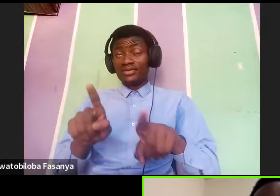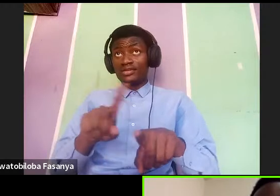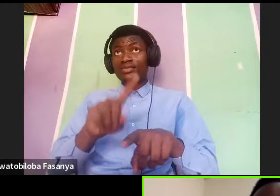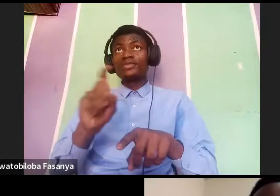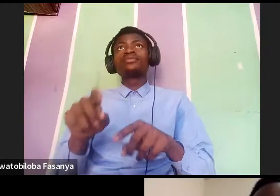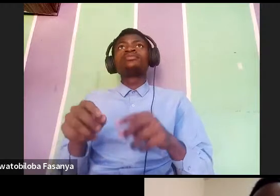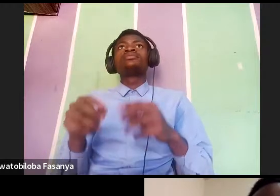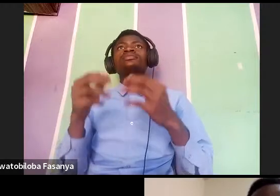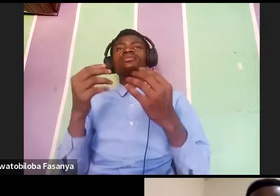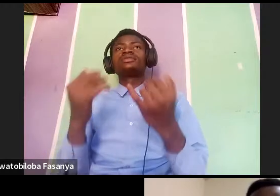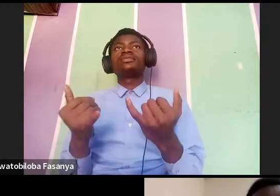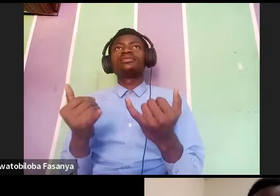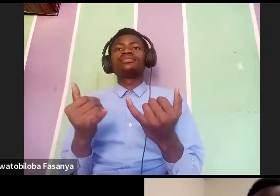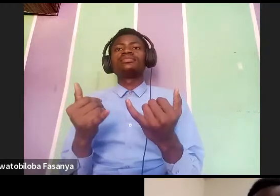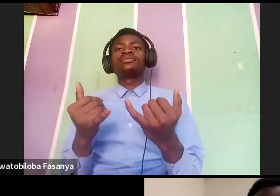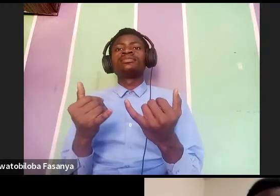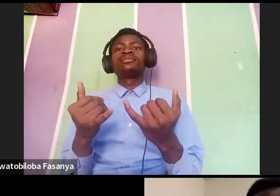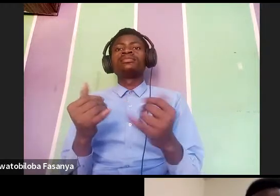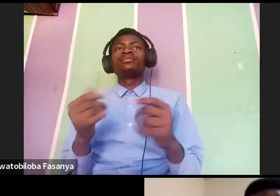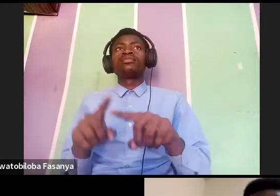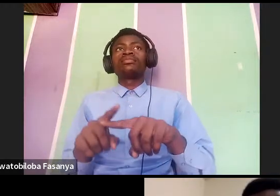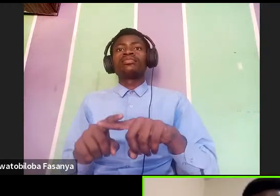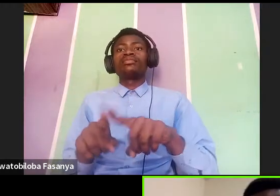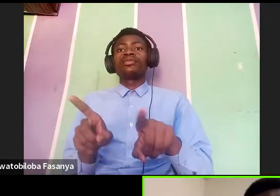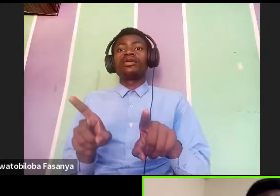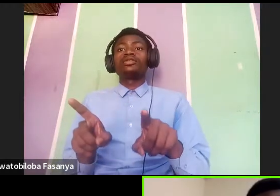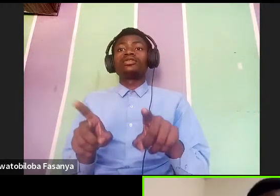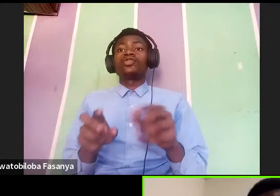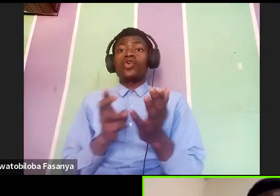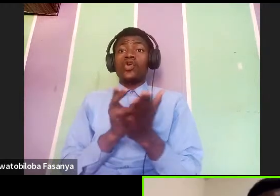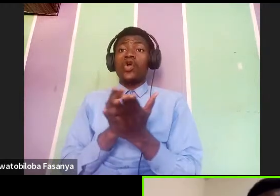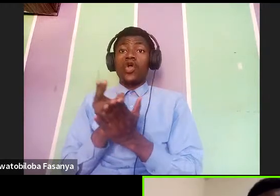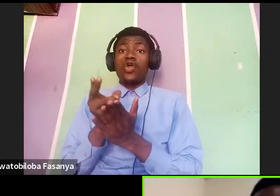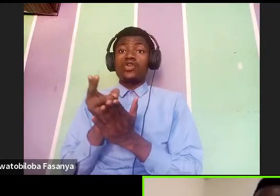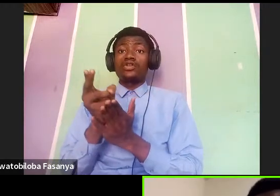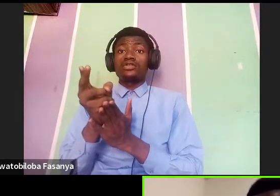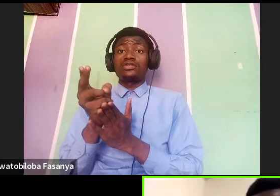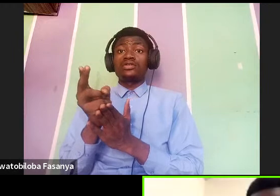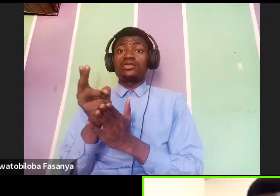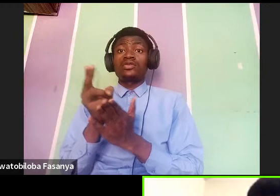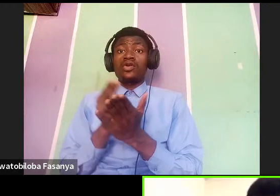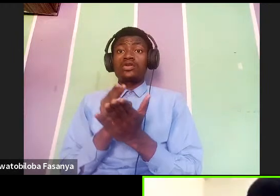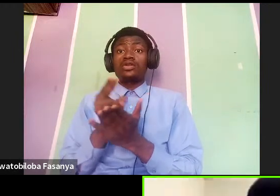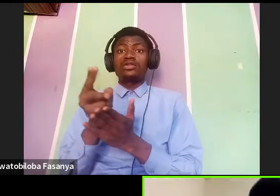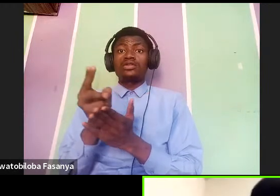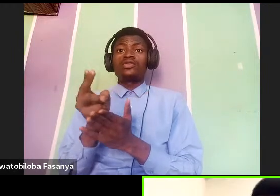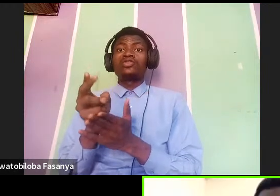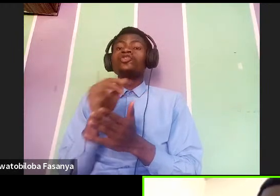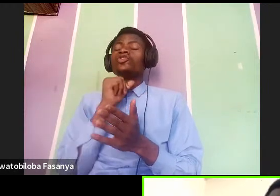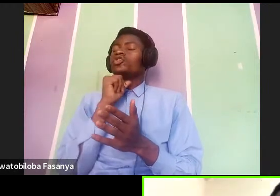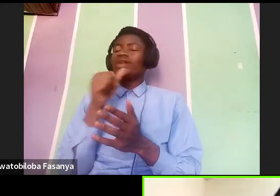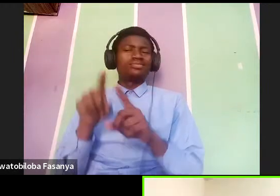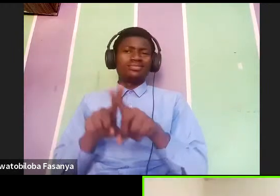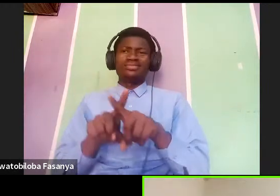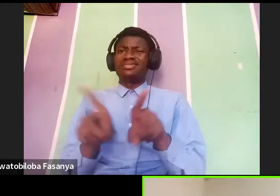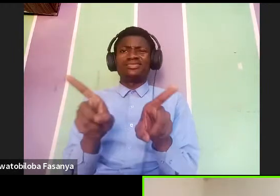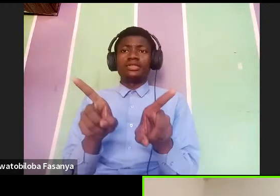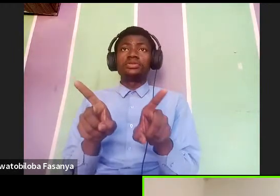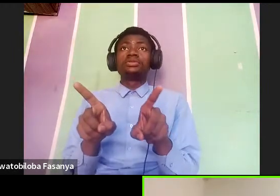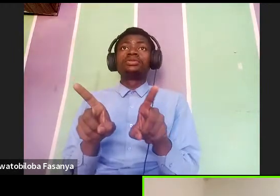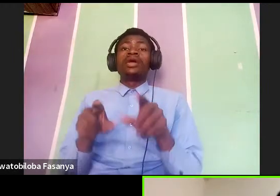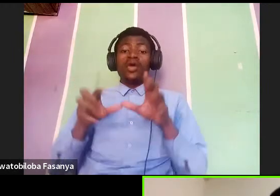UK? But, honestly, it not particularly different. Yes, we've